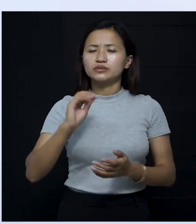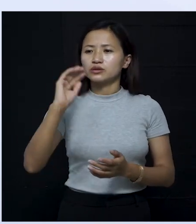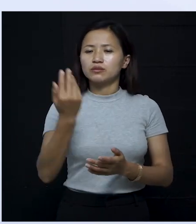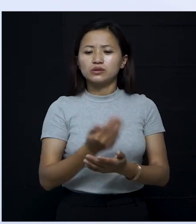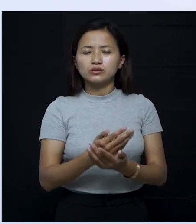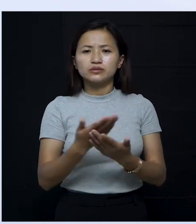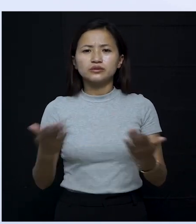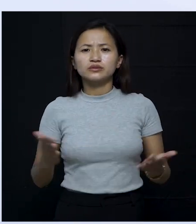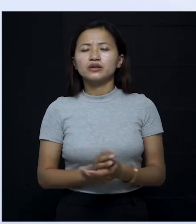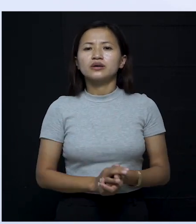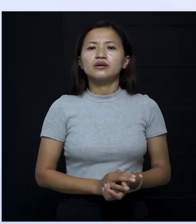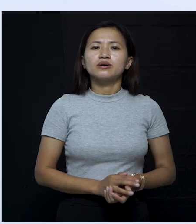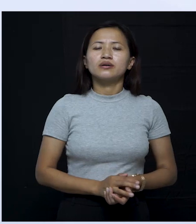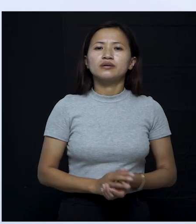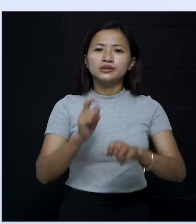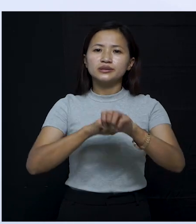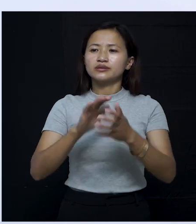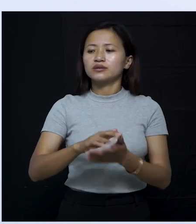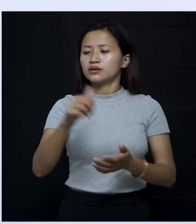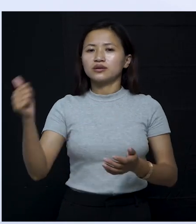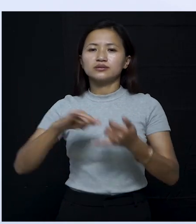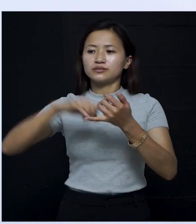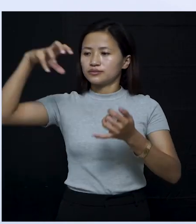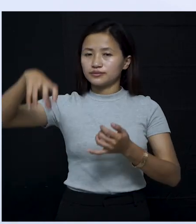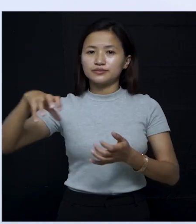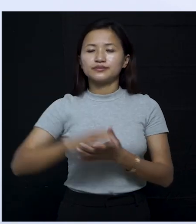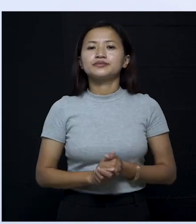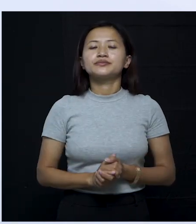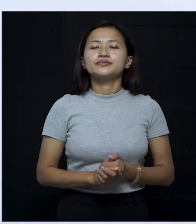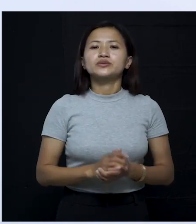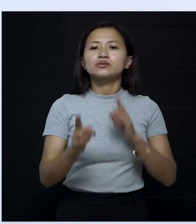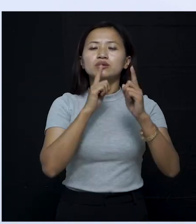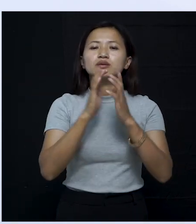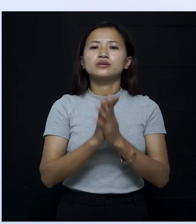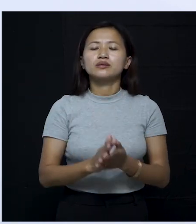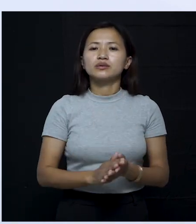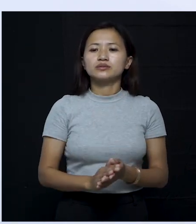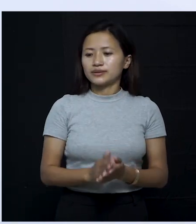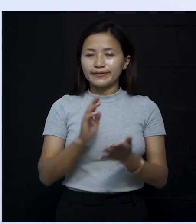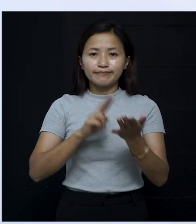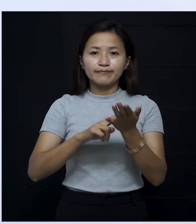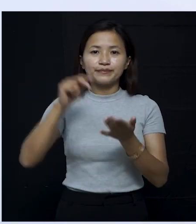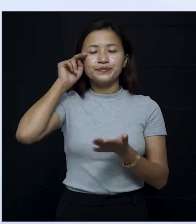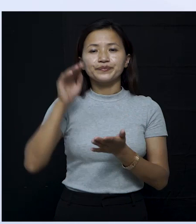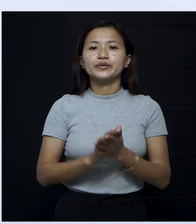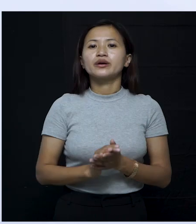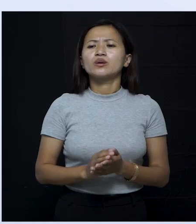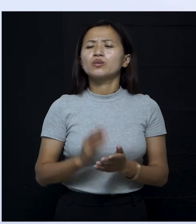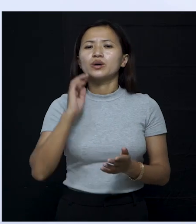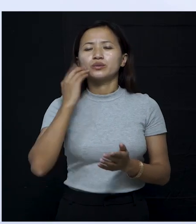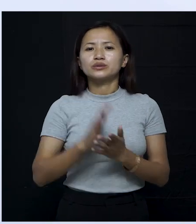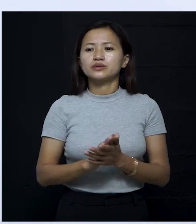all those, many a times they are being coming from other states, isn't it? So here we are talking about Nagaland. Okay, so when we say